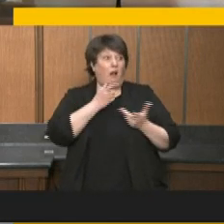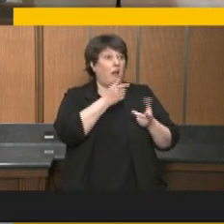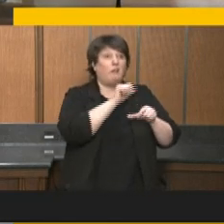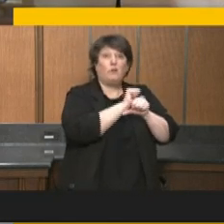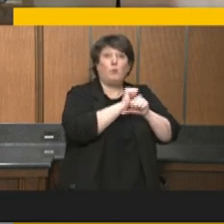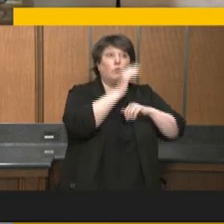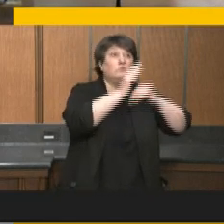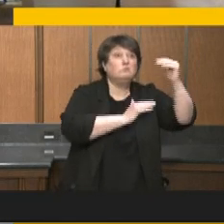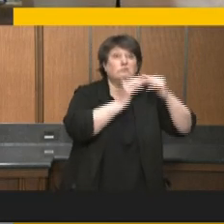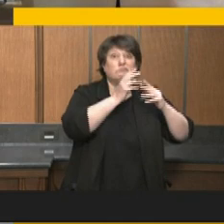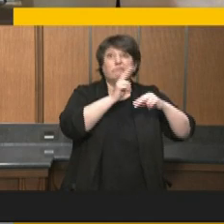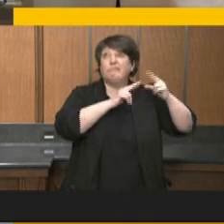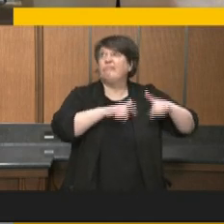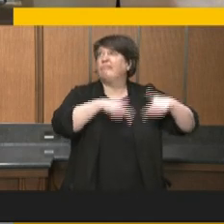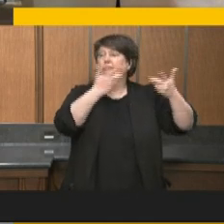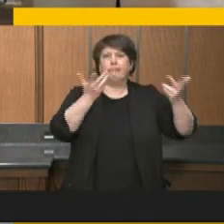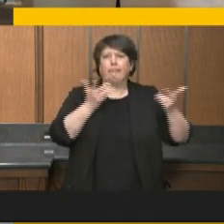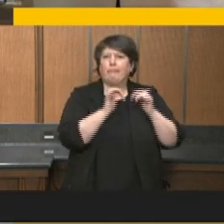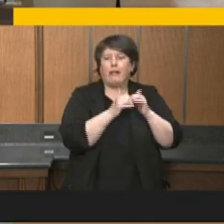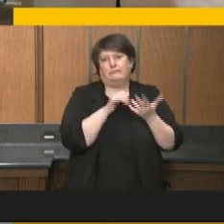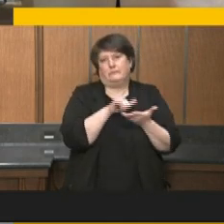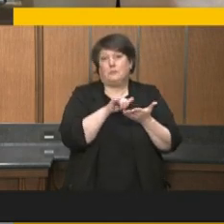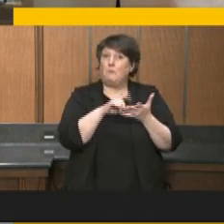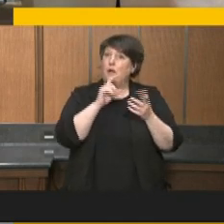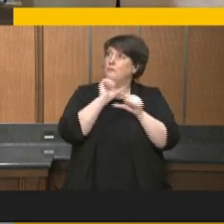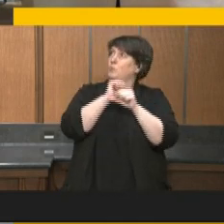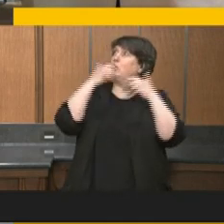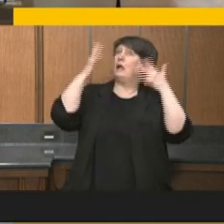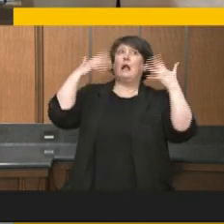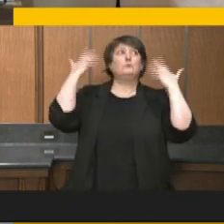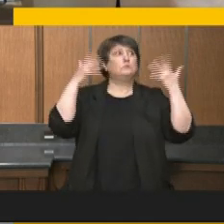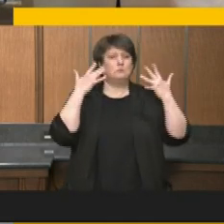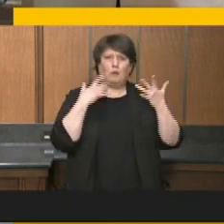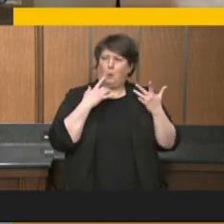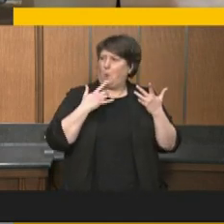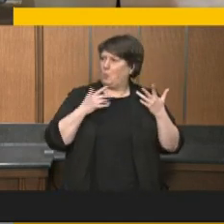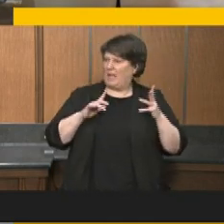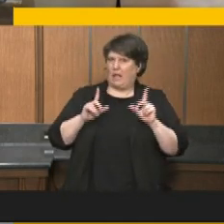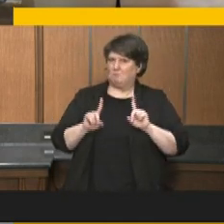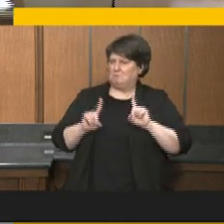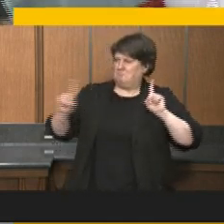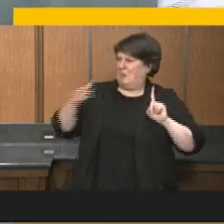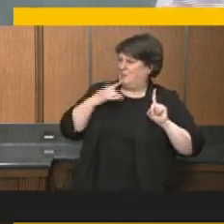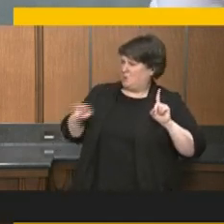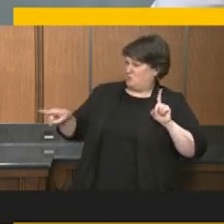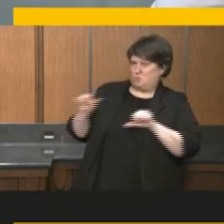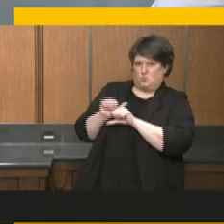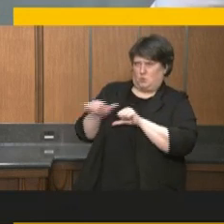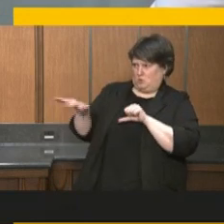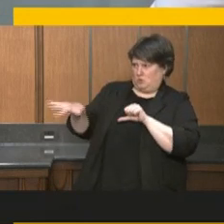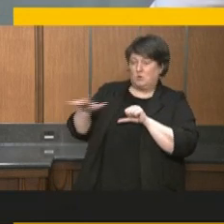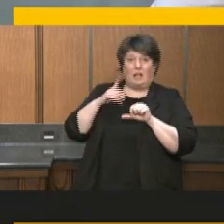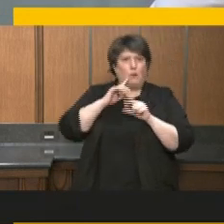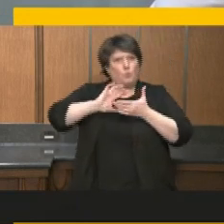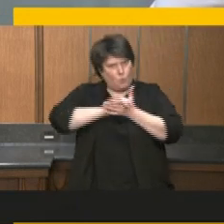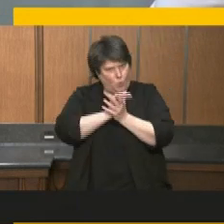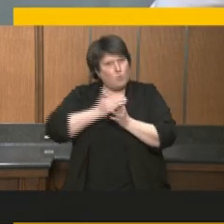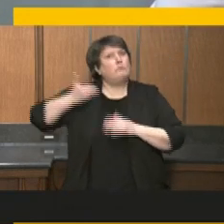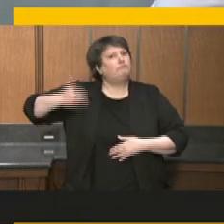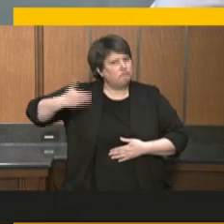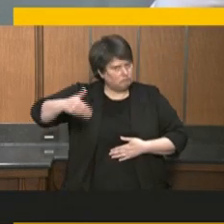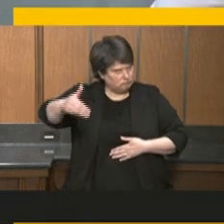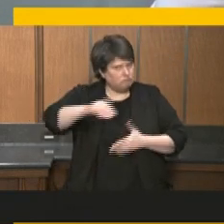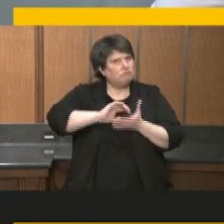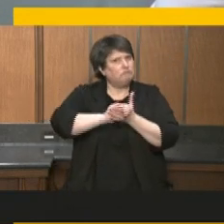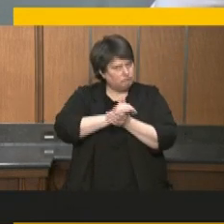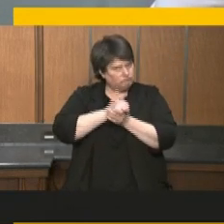you might be in an open kind of space. You might be able to maintain a certain distance from others and absolutely wash your hands.